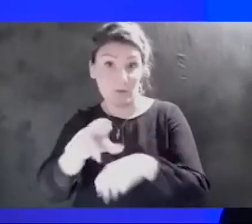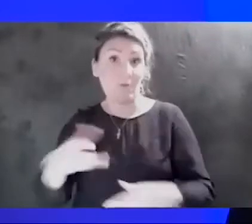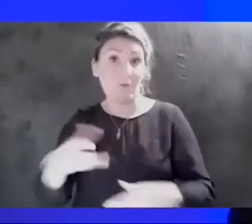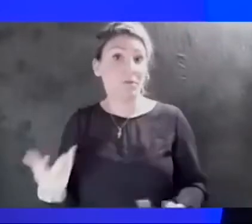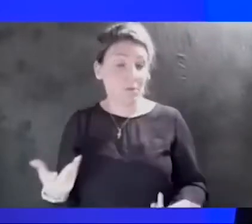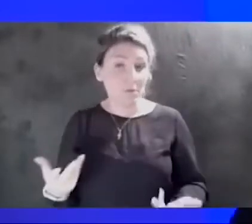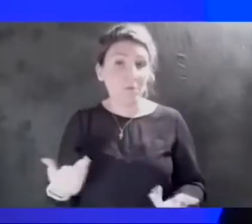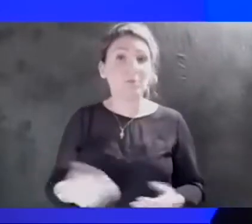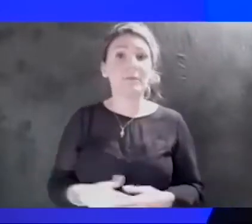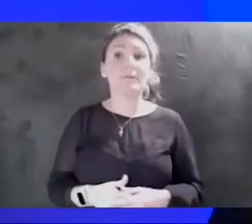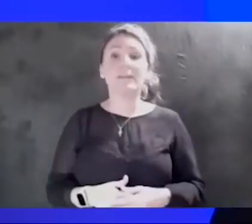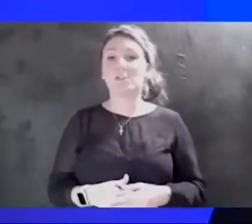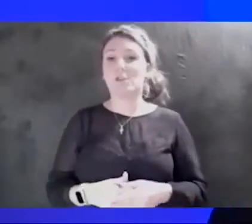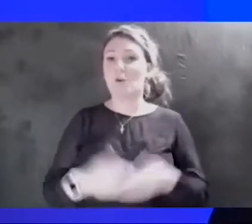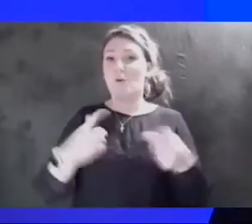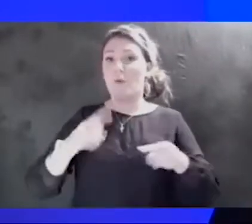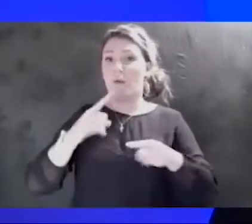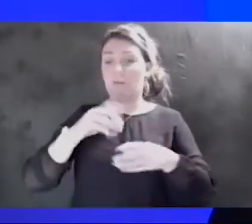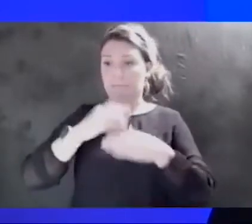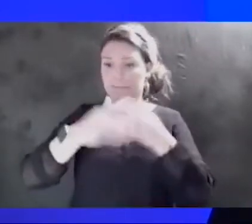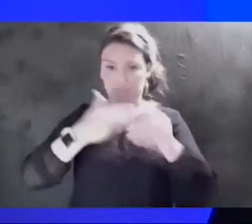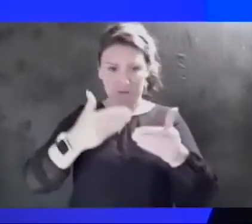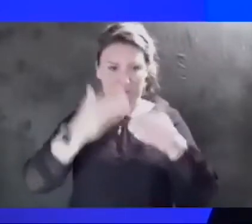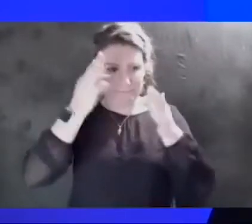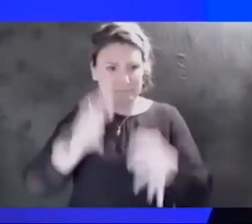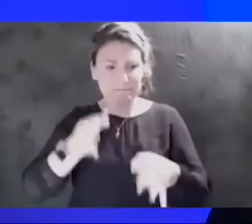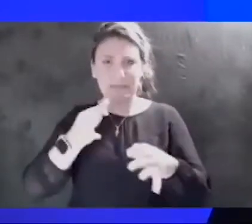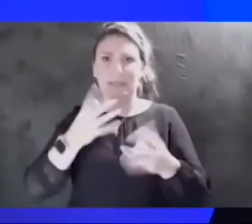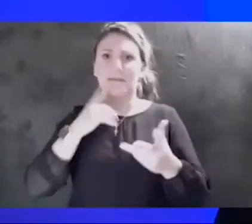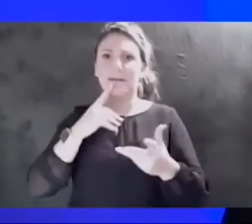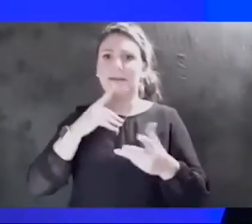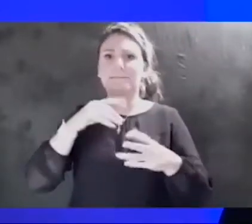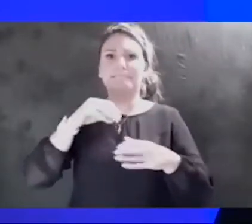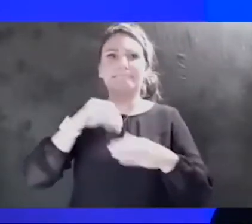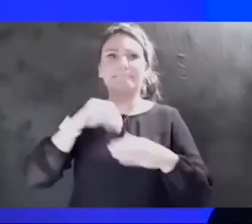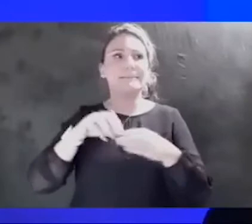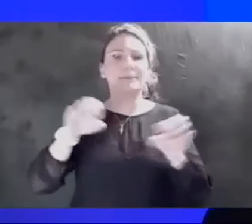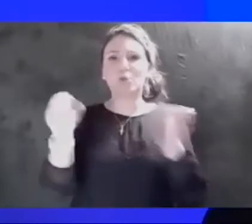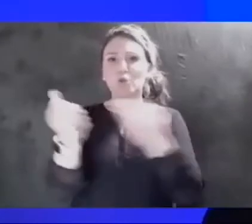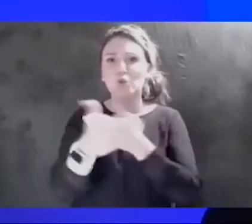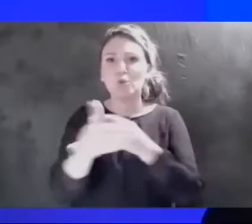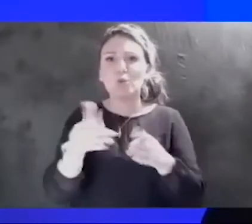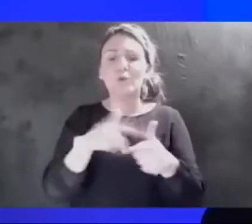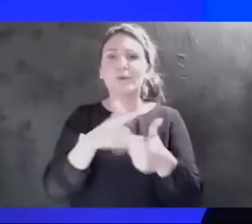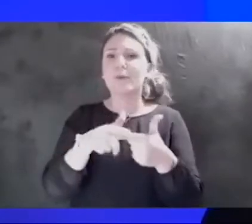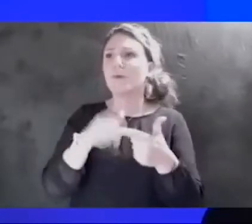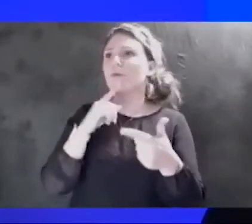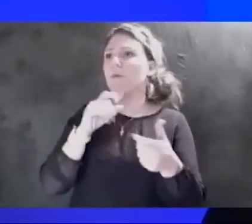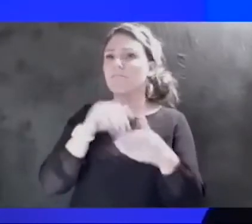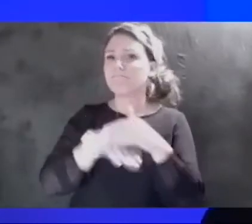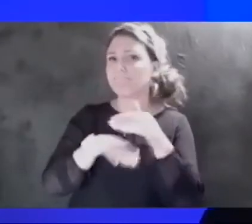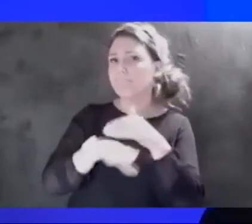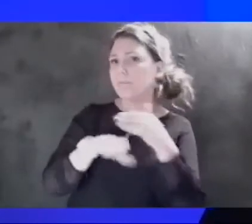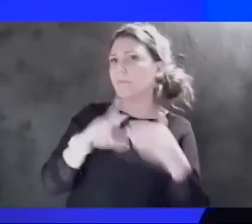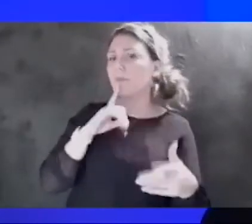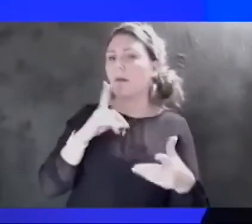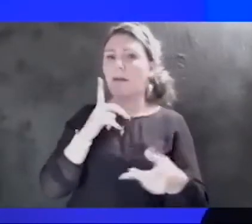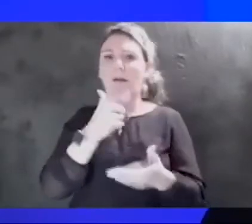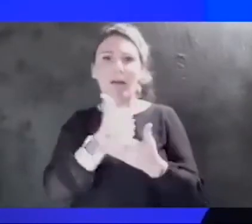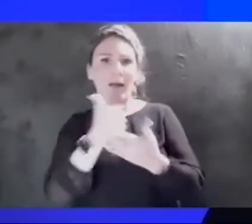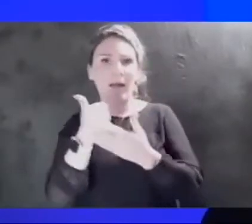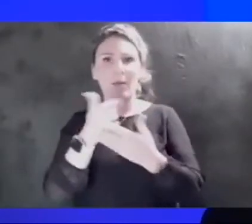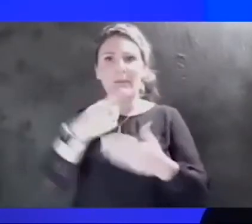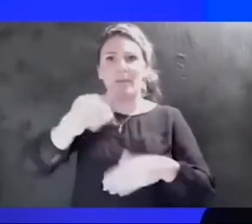the process of decision making in the emergency room, then they can access some help with those decisions if